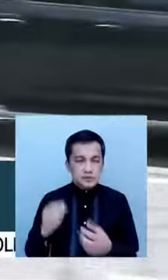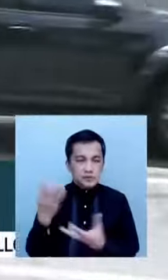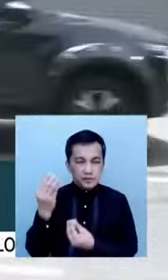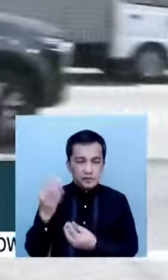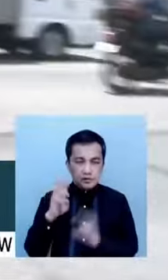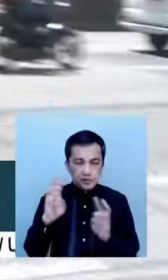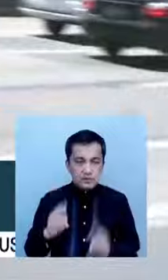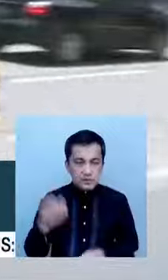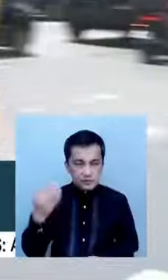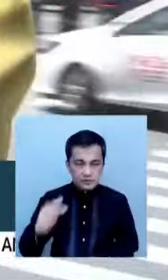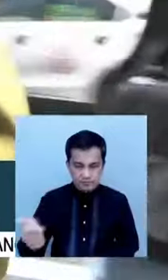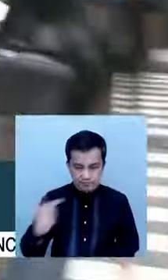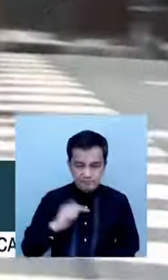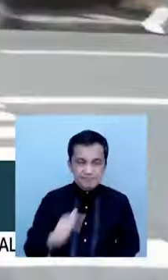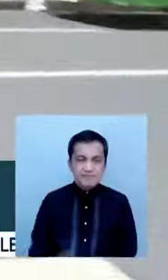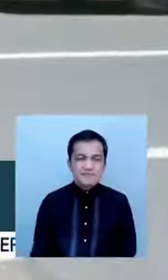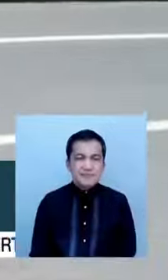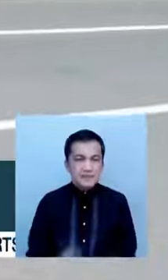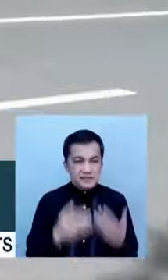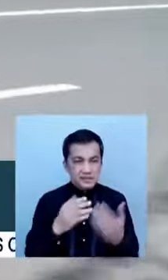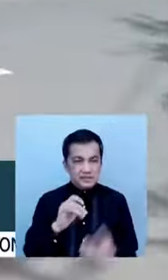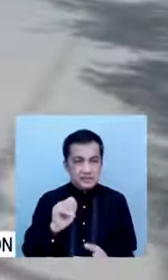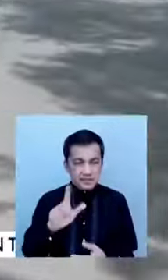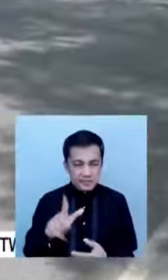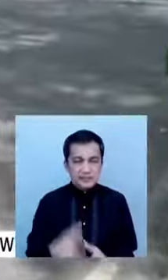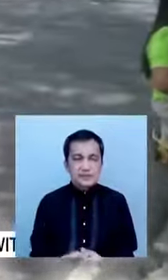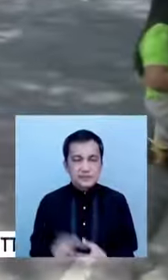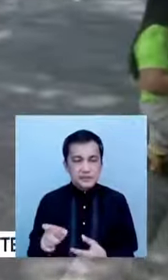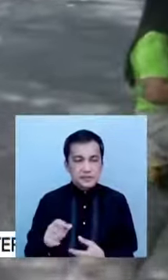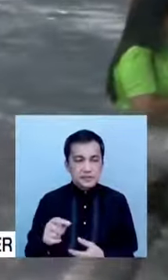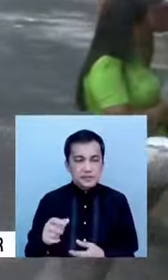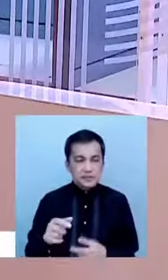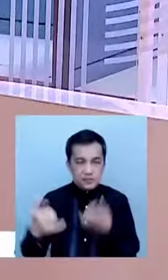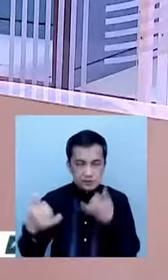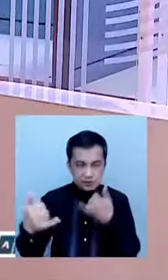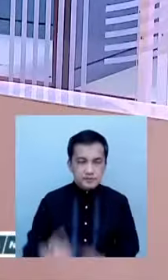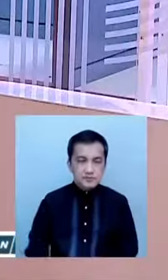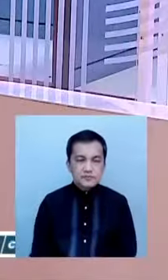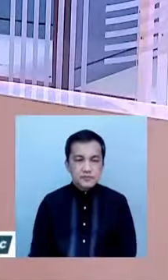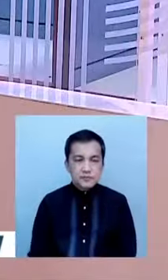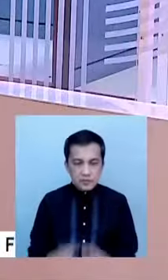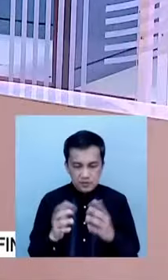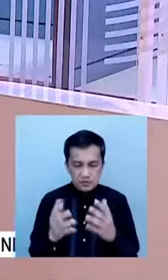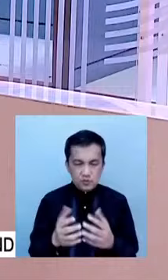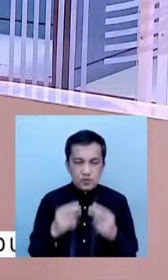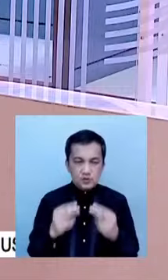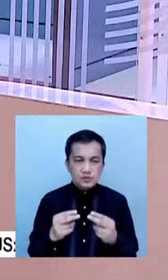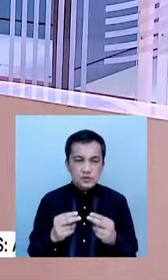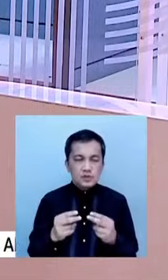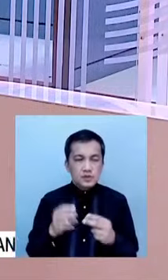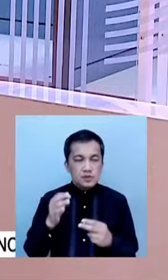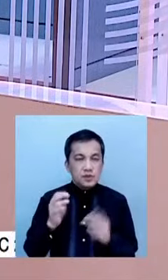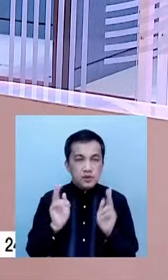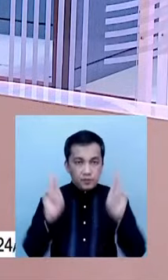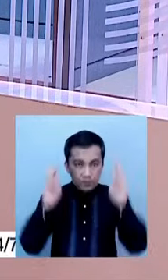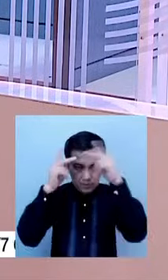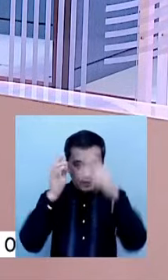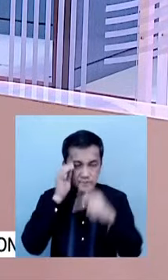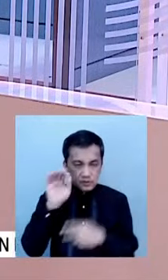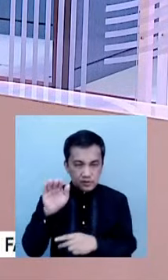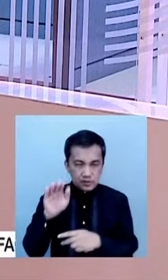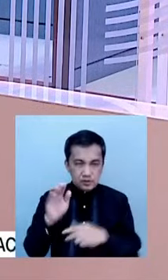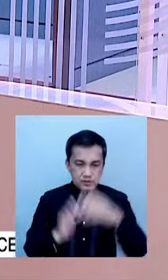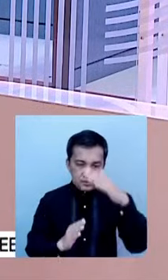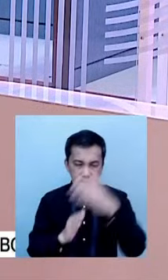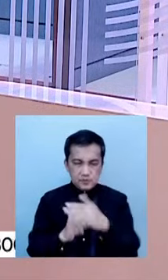Rojas. Back to you, Carmina. Thanks a lot, Ariel Rojas, there joining us on the line. World News Now, Pope Francis calls for an immediate ceasefire in Gaza